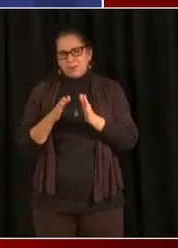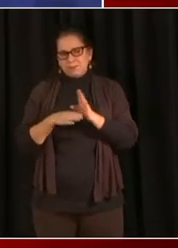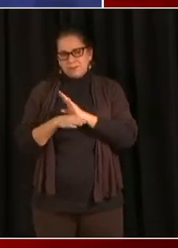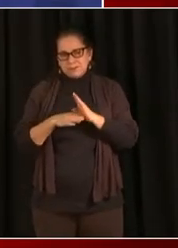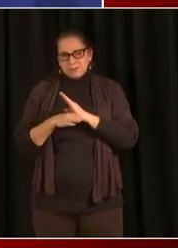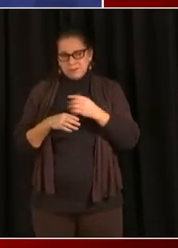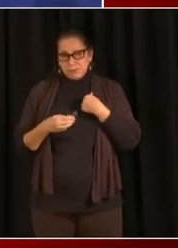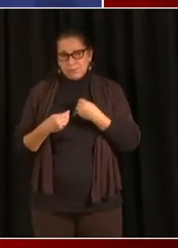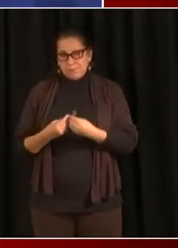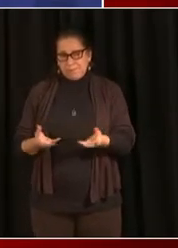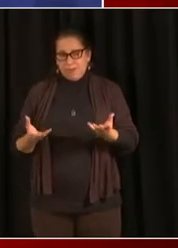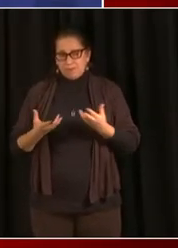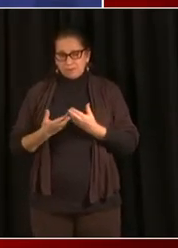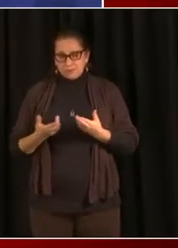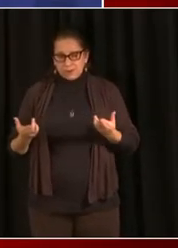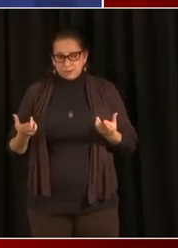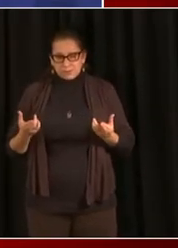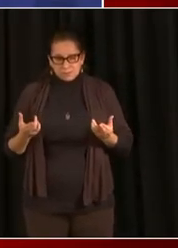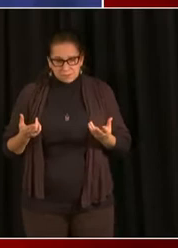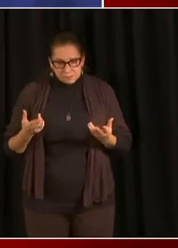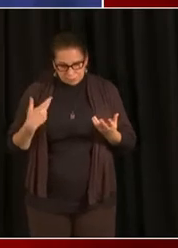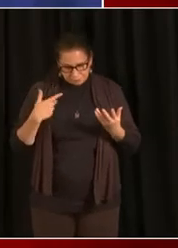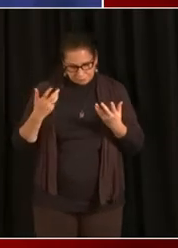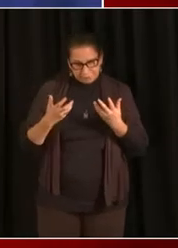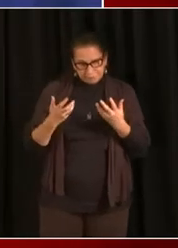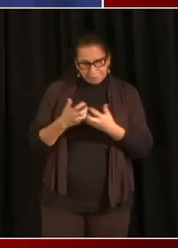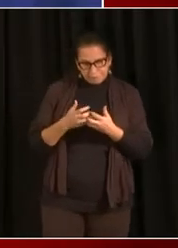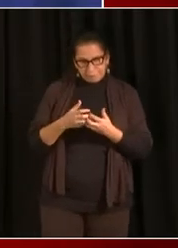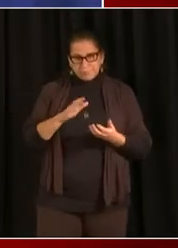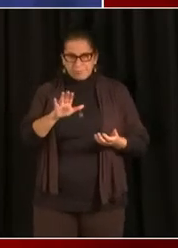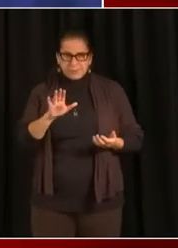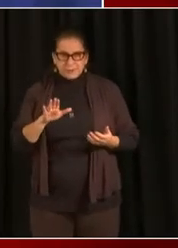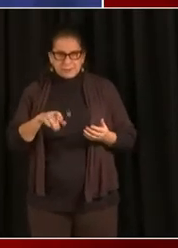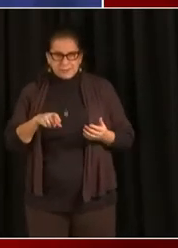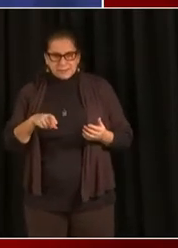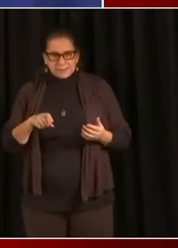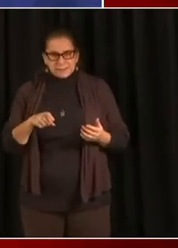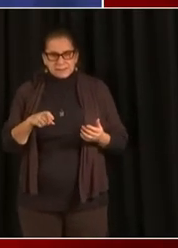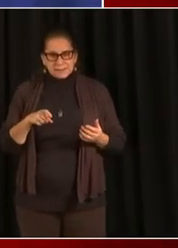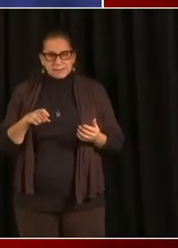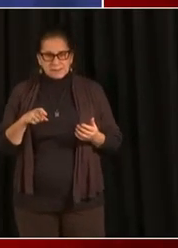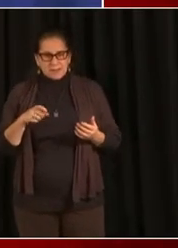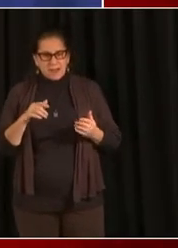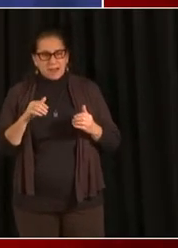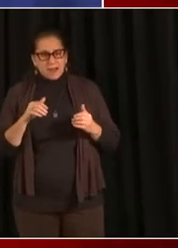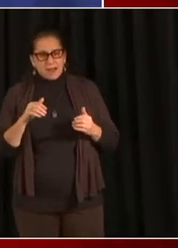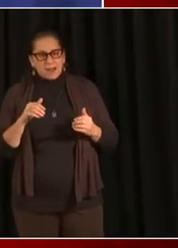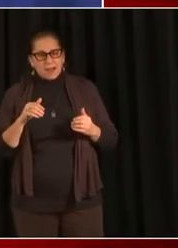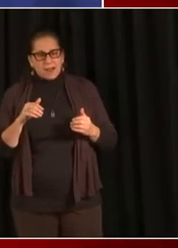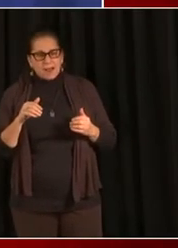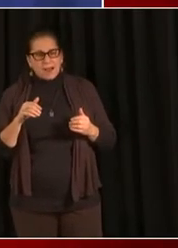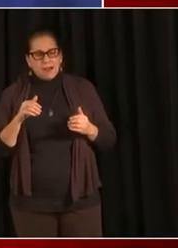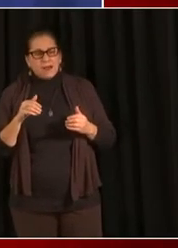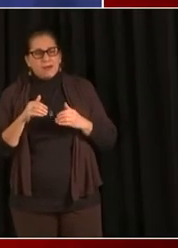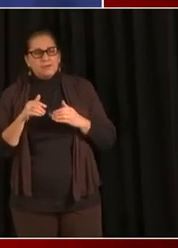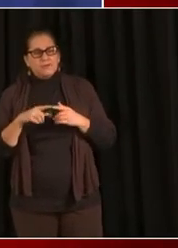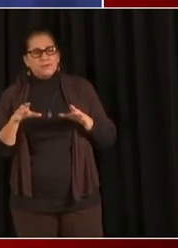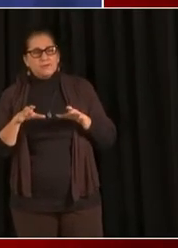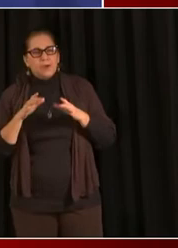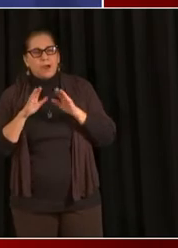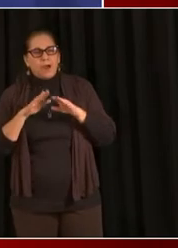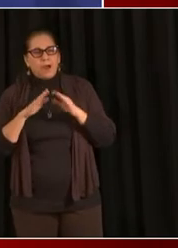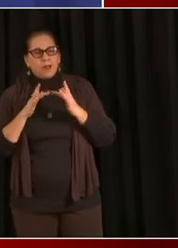number of retailers didn't really have online platforms, so encouraging that. At this point, we need to make sure the sales are coming